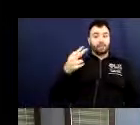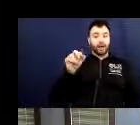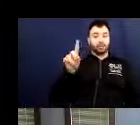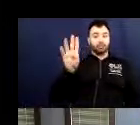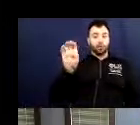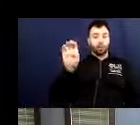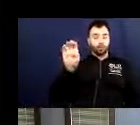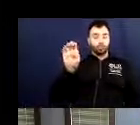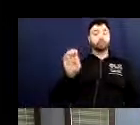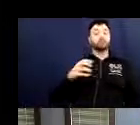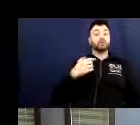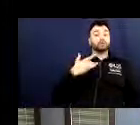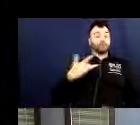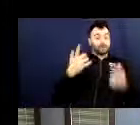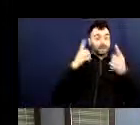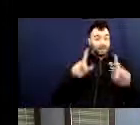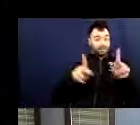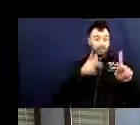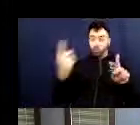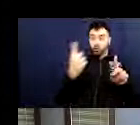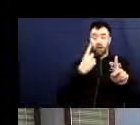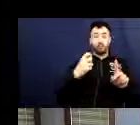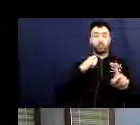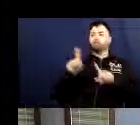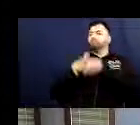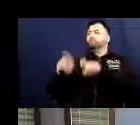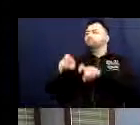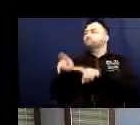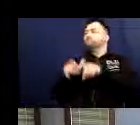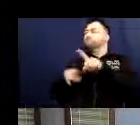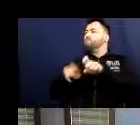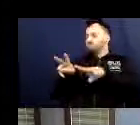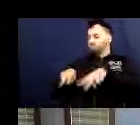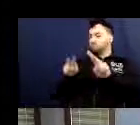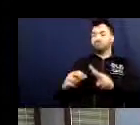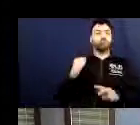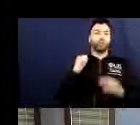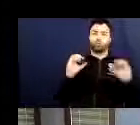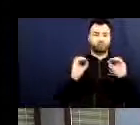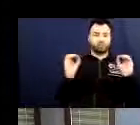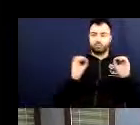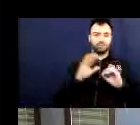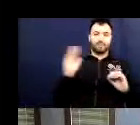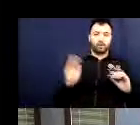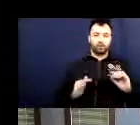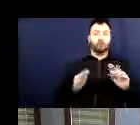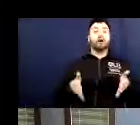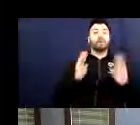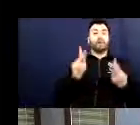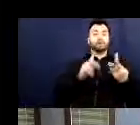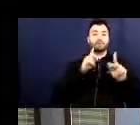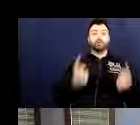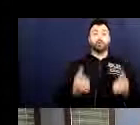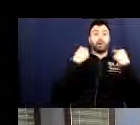not test them, does not grill them, does not judge them, and allows them to be in a safe